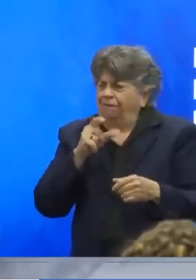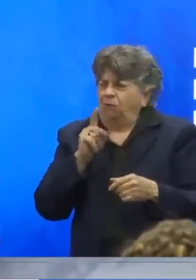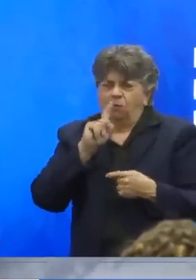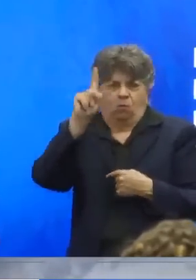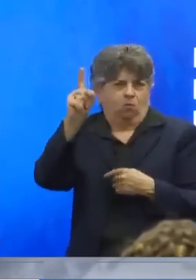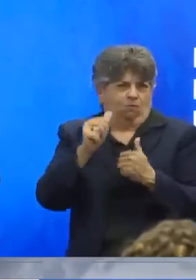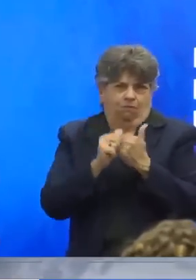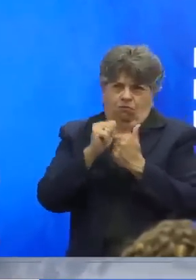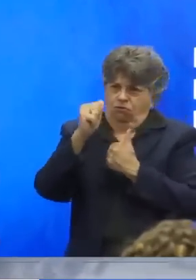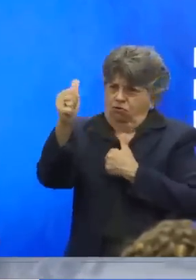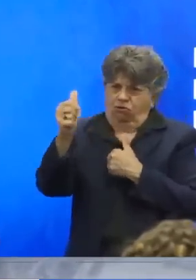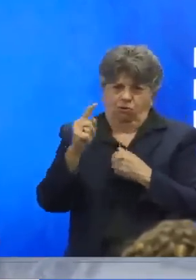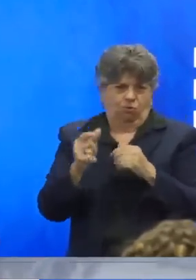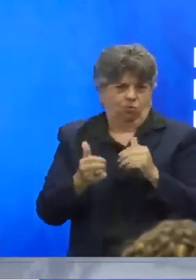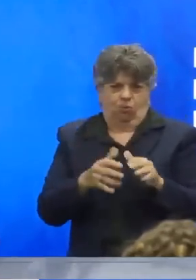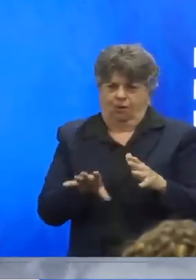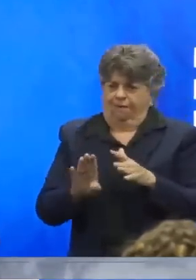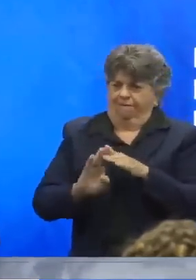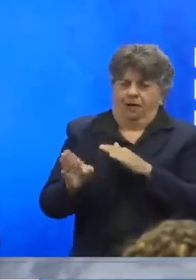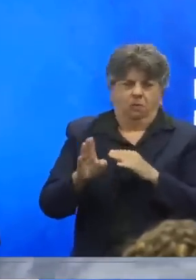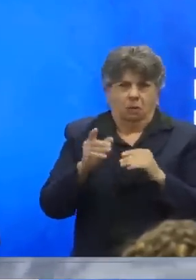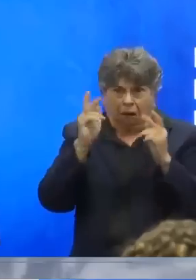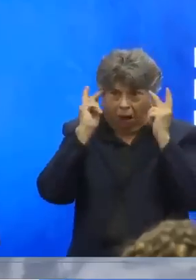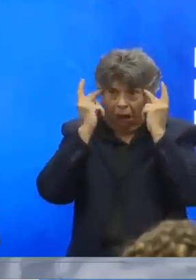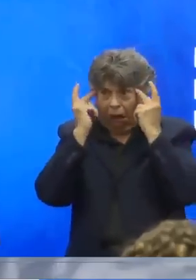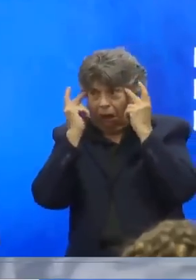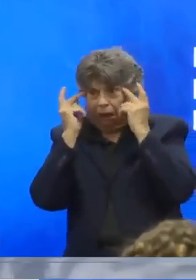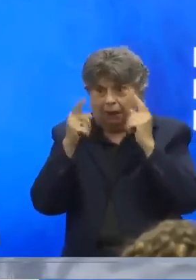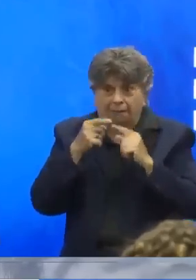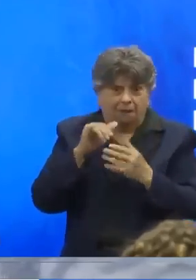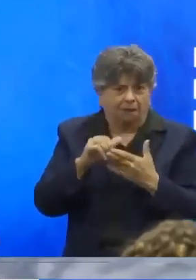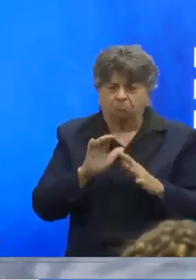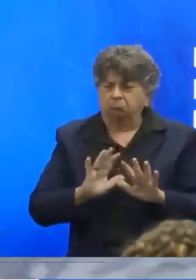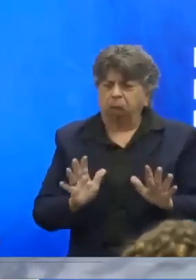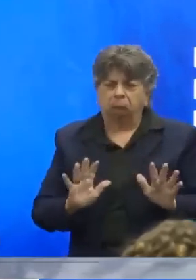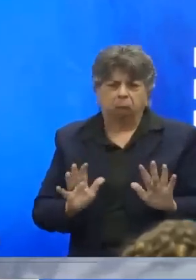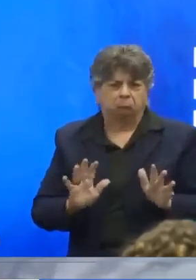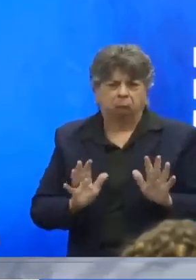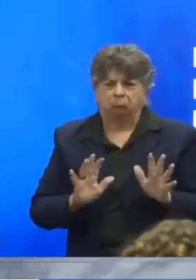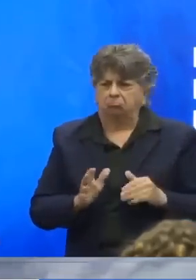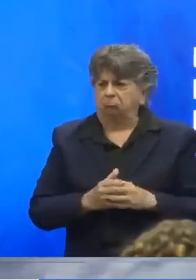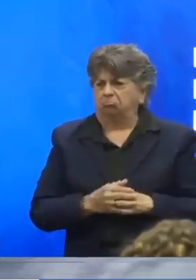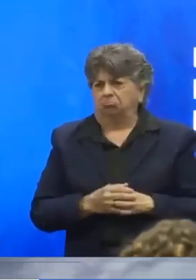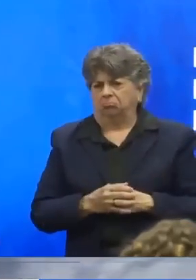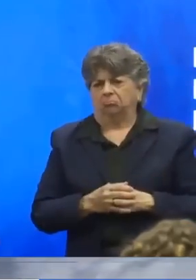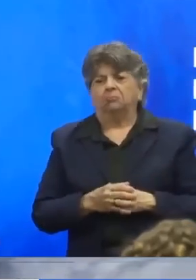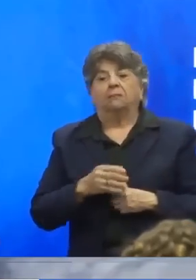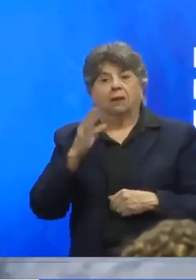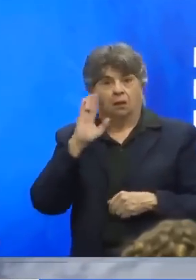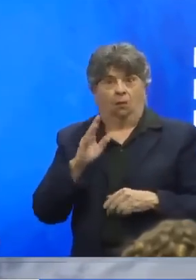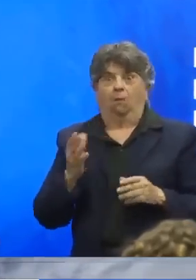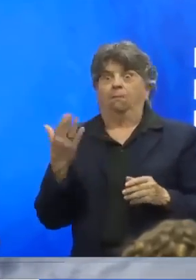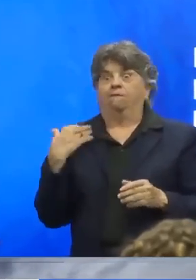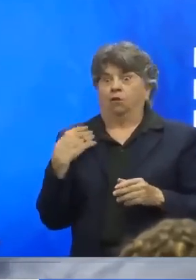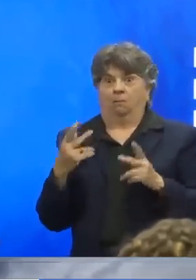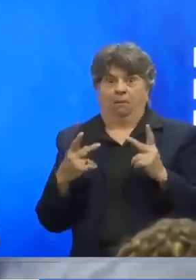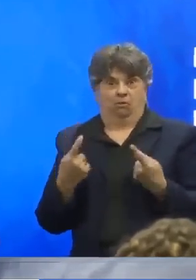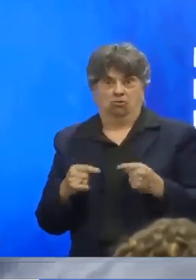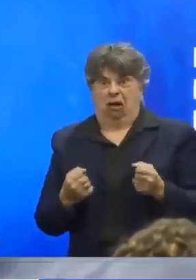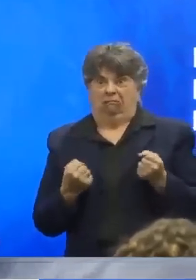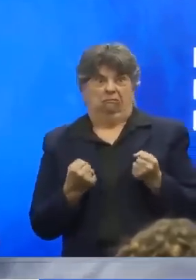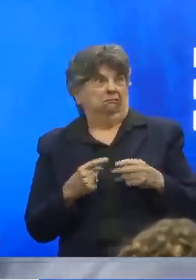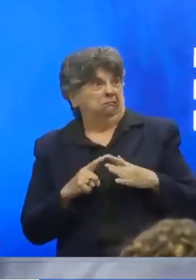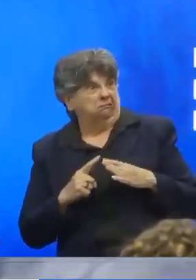you certainly don't need to be going hundreds and hundreds of miles. And I know we've had instances in the past where people tried to outrun the storm. The storm